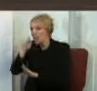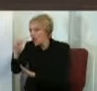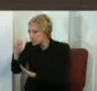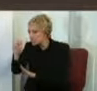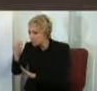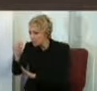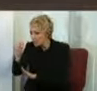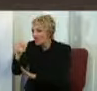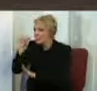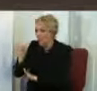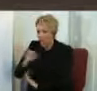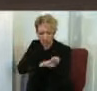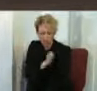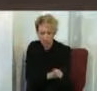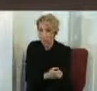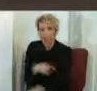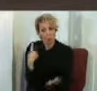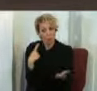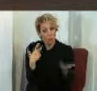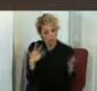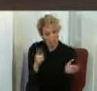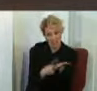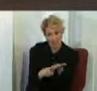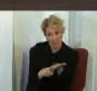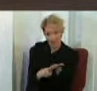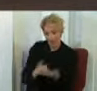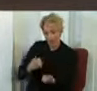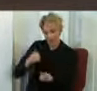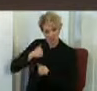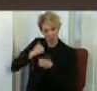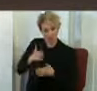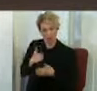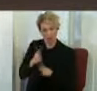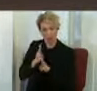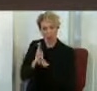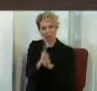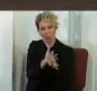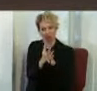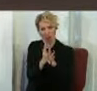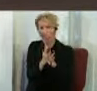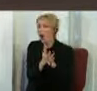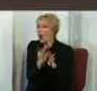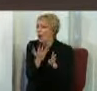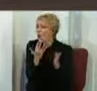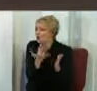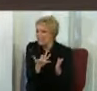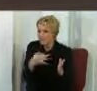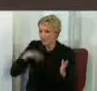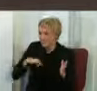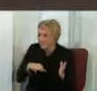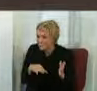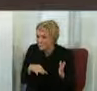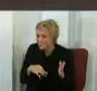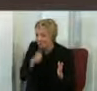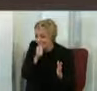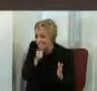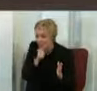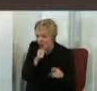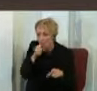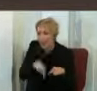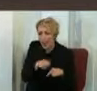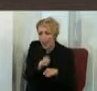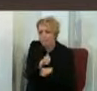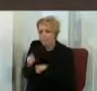the veterans who are standing in line for their VA benefits, we can't just blame society or blame culture. We have to look